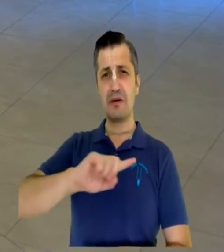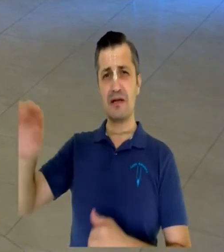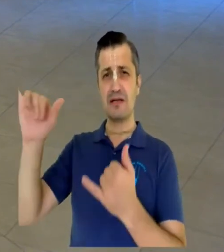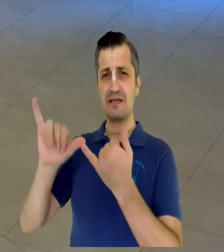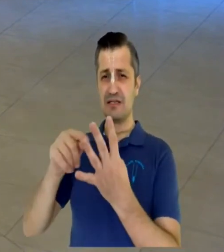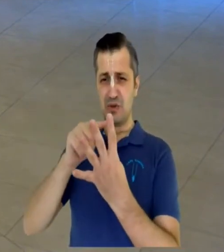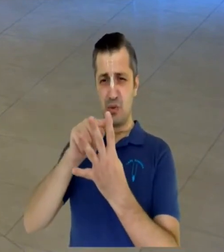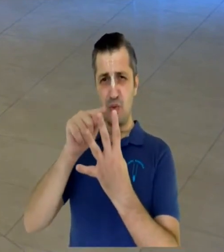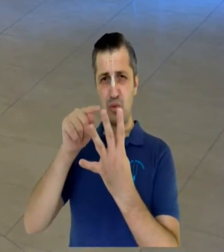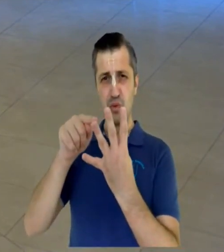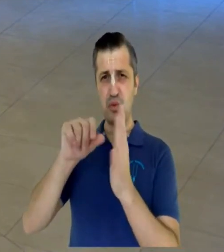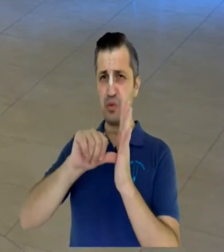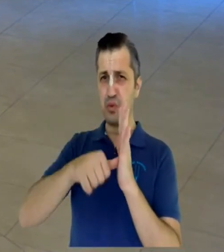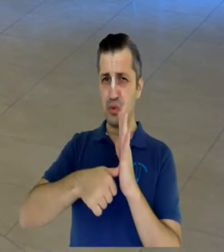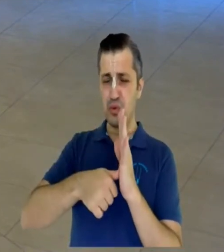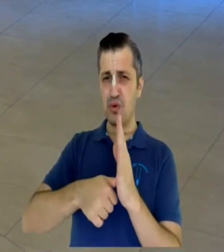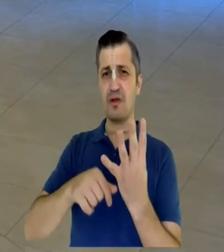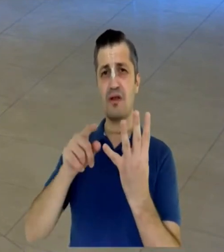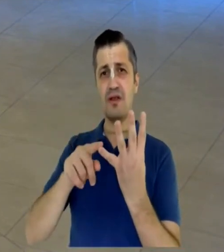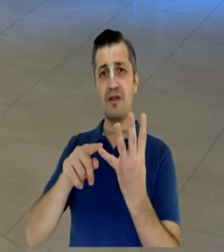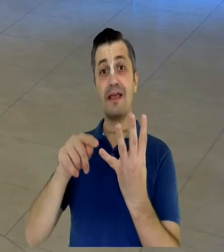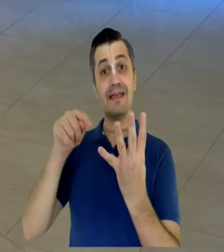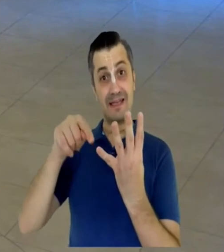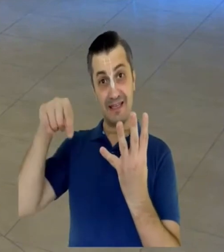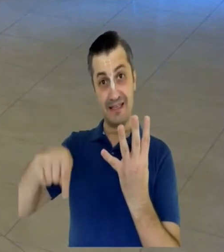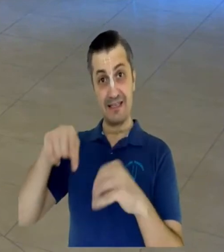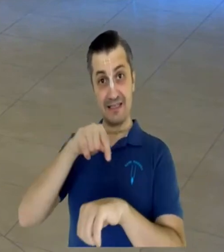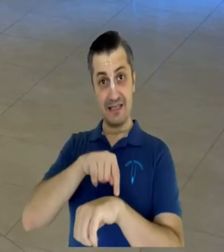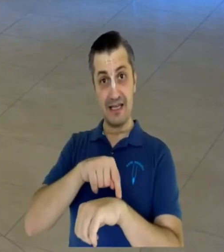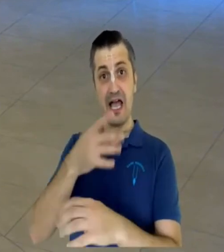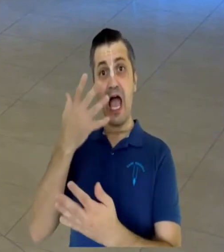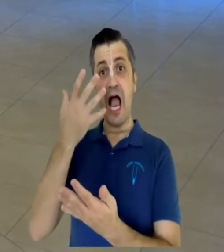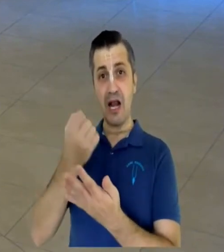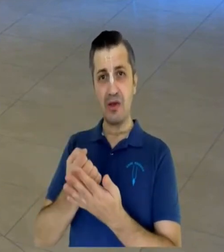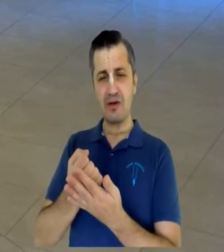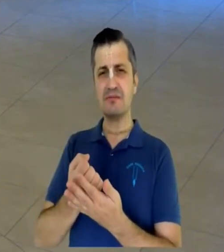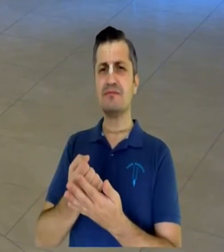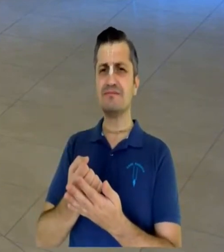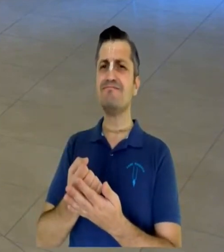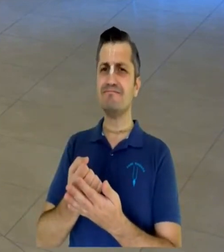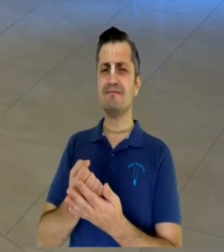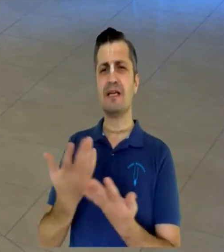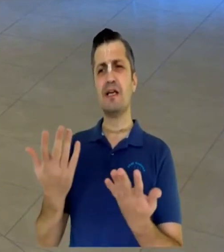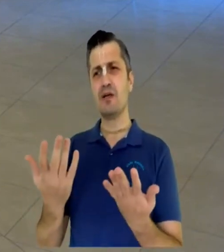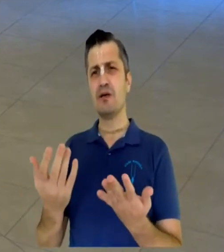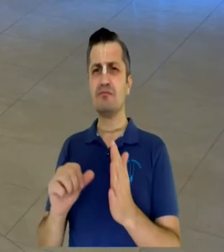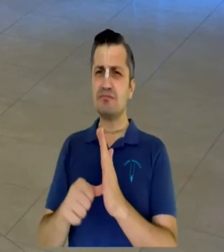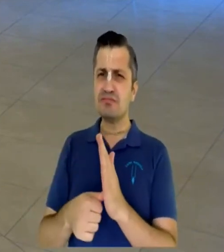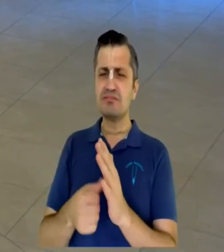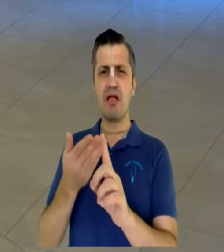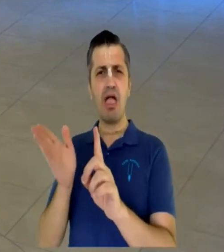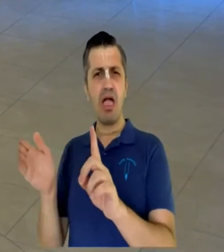difficult to practice spiritual life due to the actual atmosphere and the climate, where there's so many distractions,